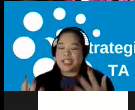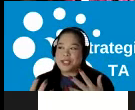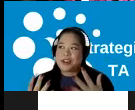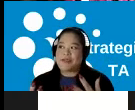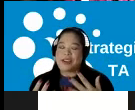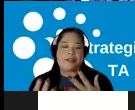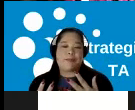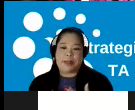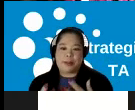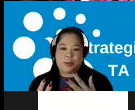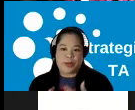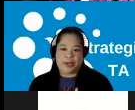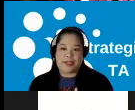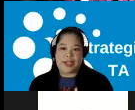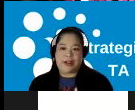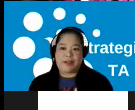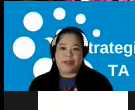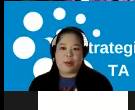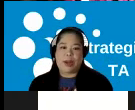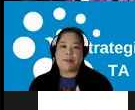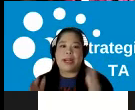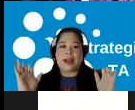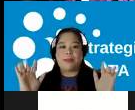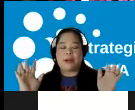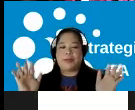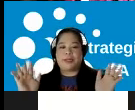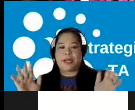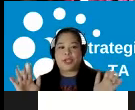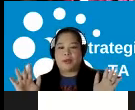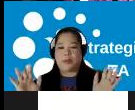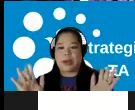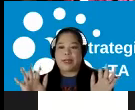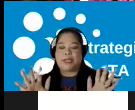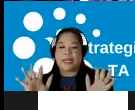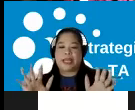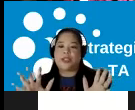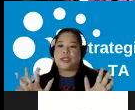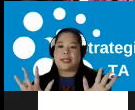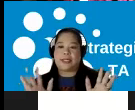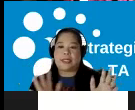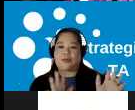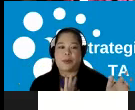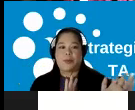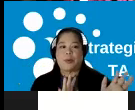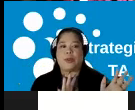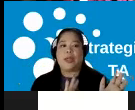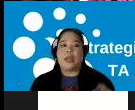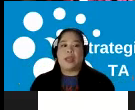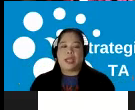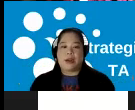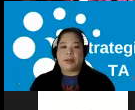get really turned off even by those words. They're like, wait a minute, I'm not abusing my child. Why do I need to engage in this? This is for